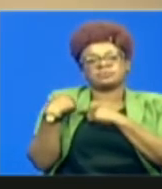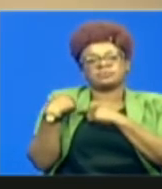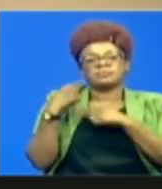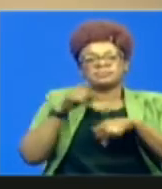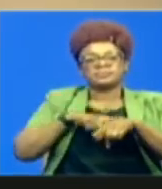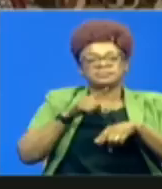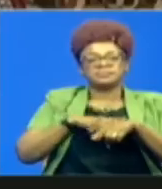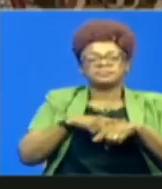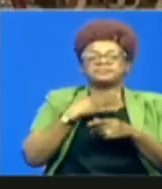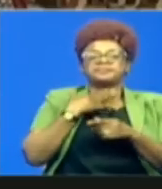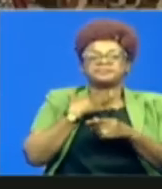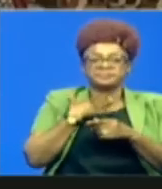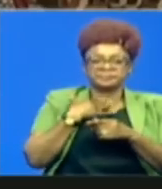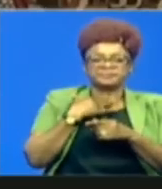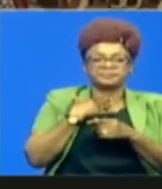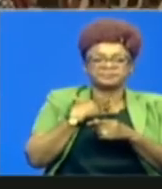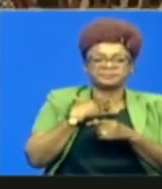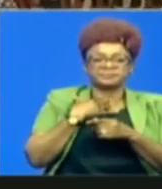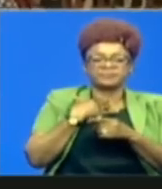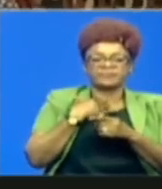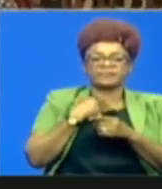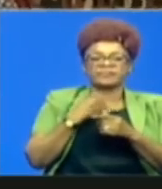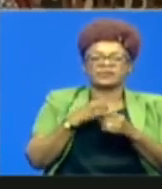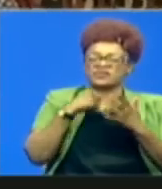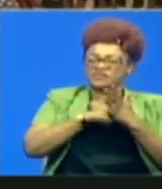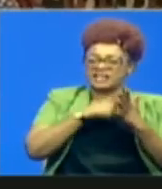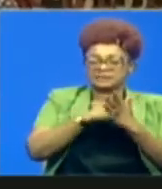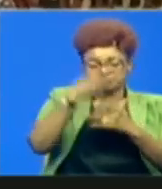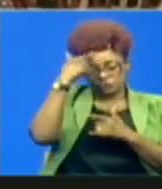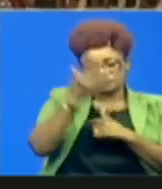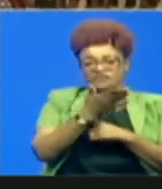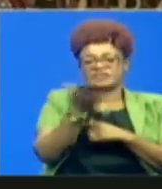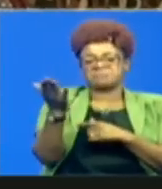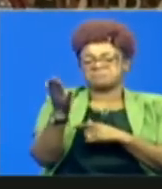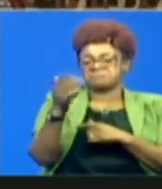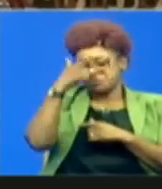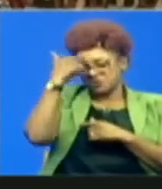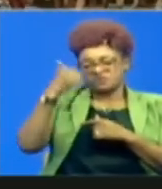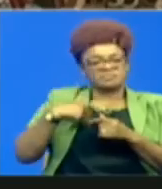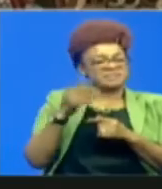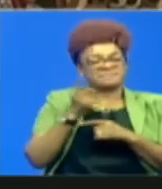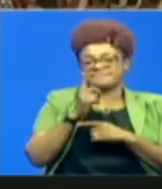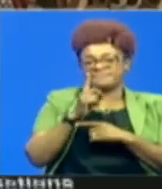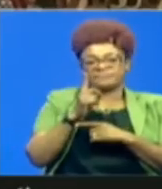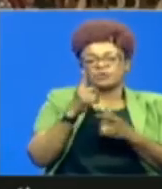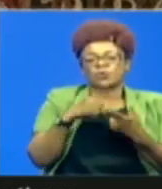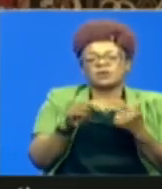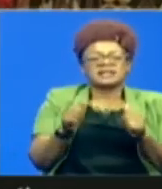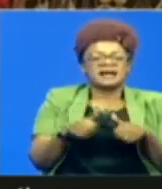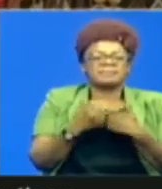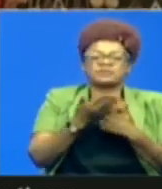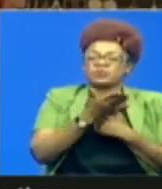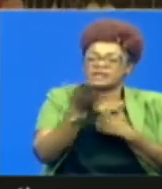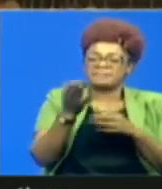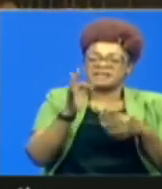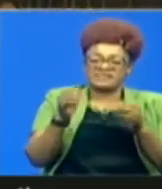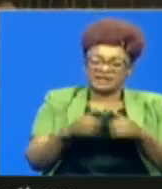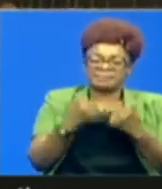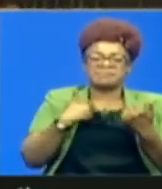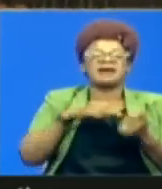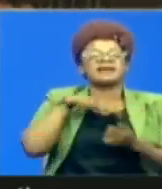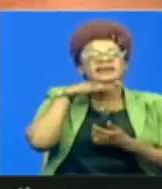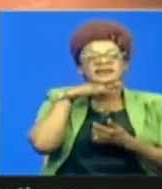I was willing to fight because of them, not because of me. Because I was like, what happens to them? How would their life